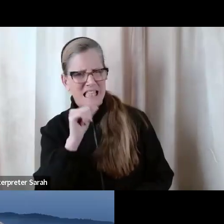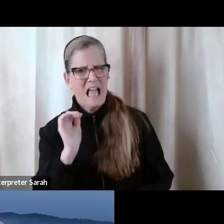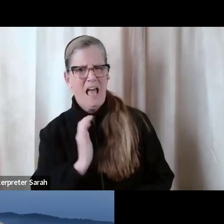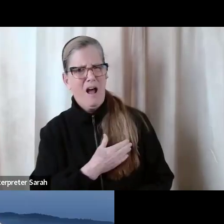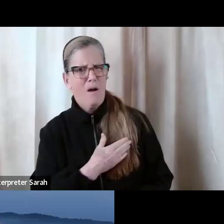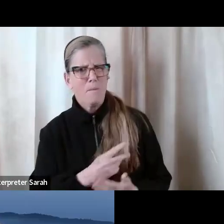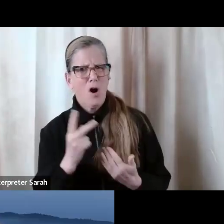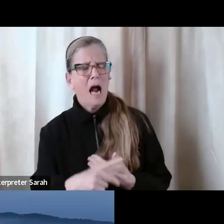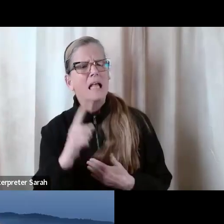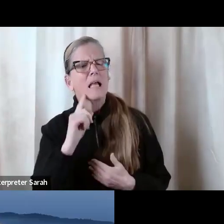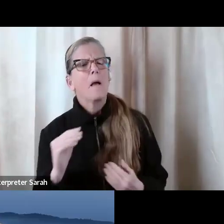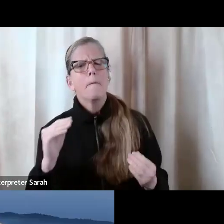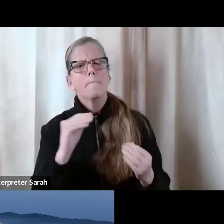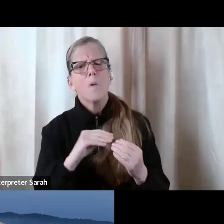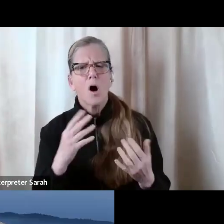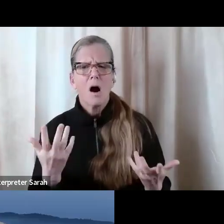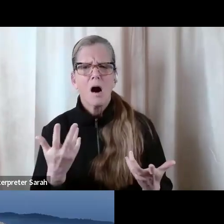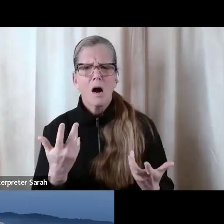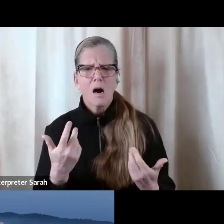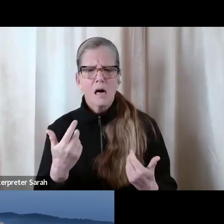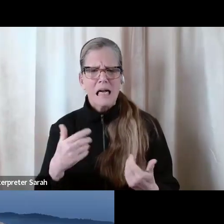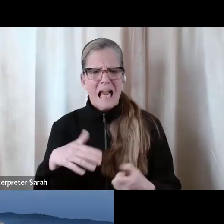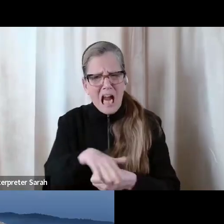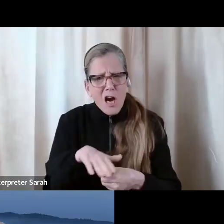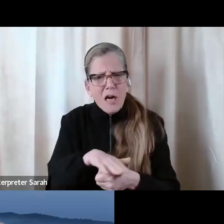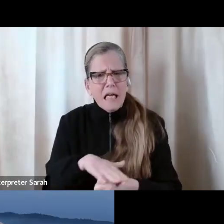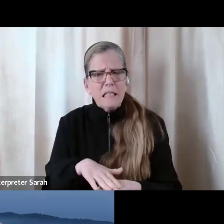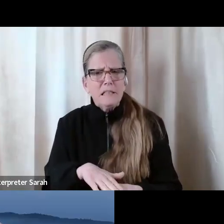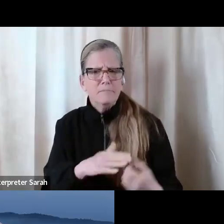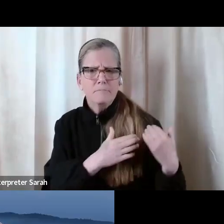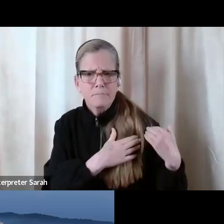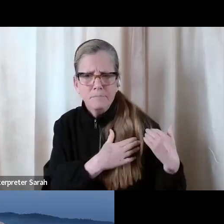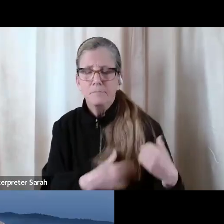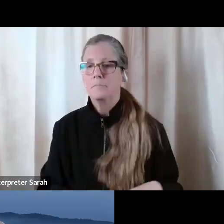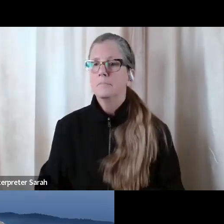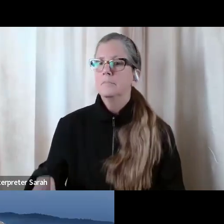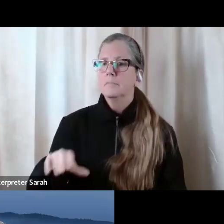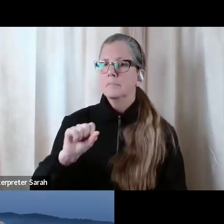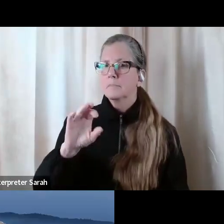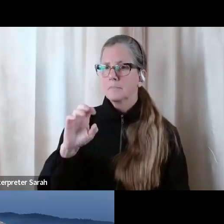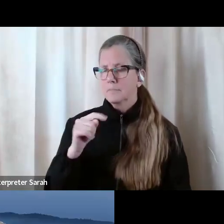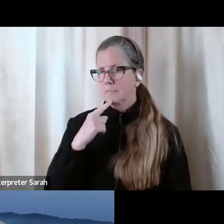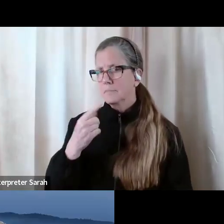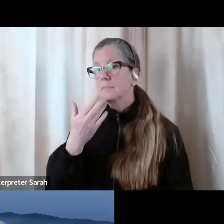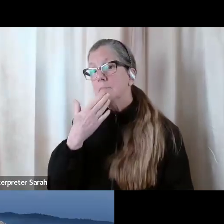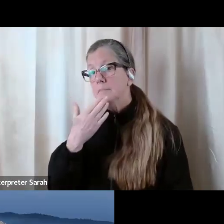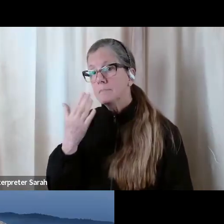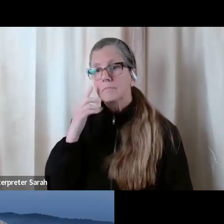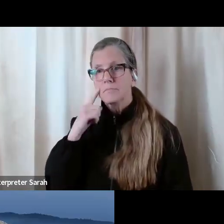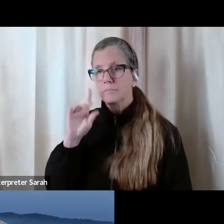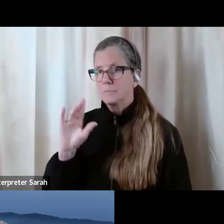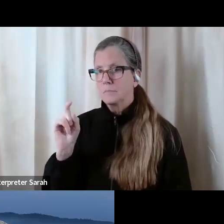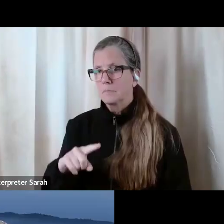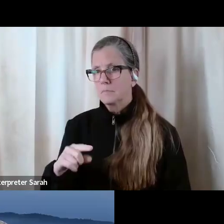think, thanks for the question, Ms. Rushton. I think, if you want to